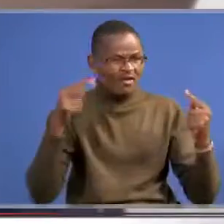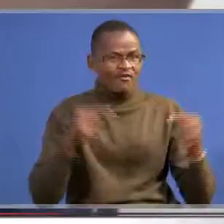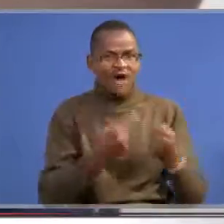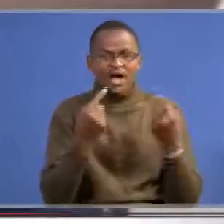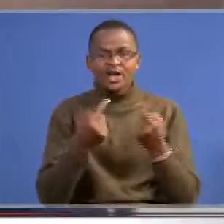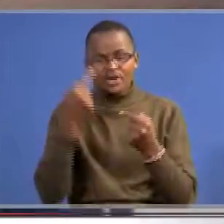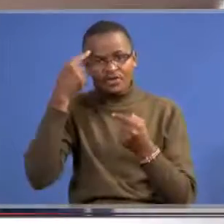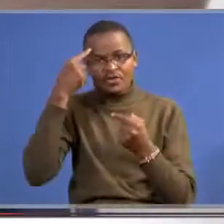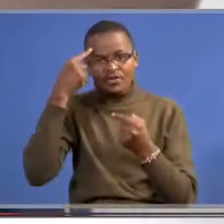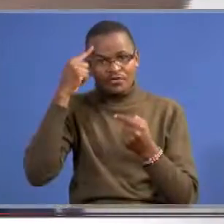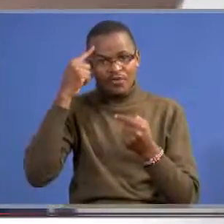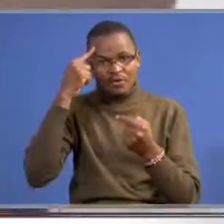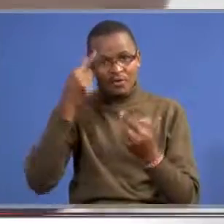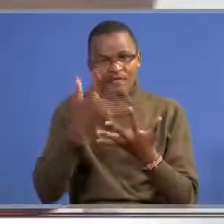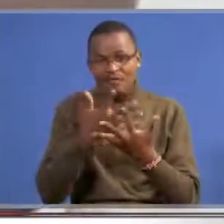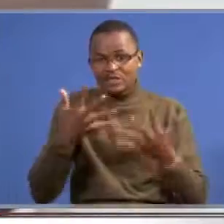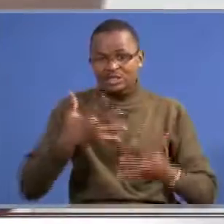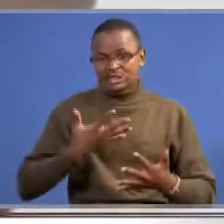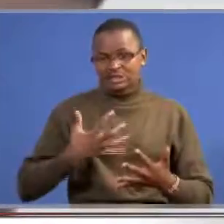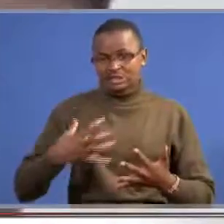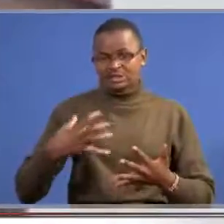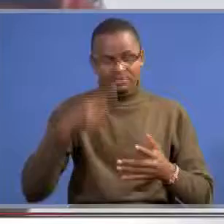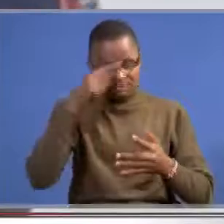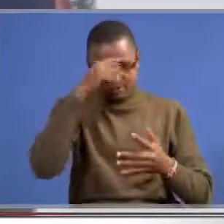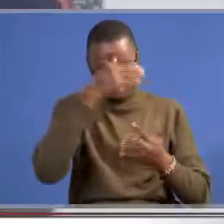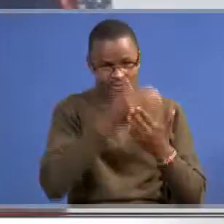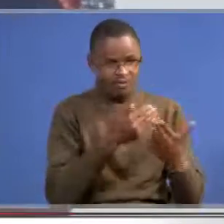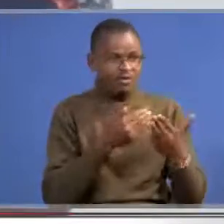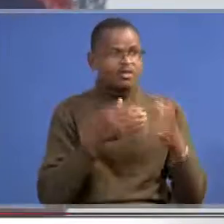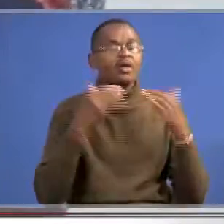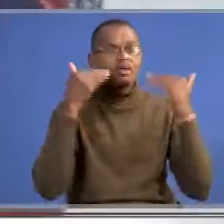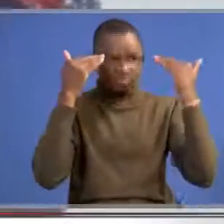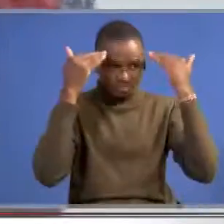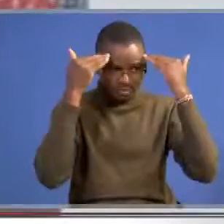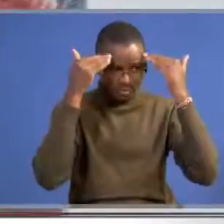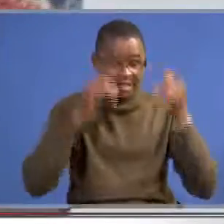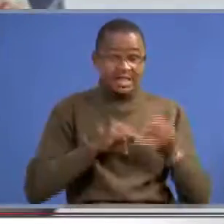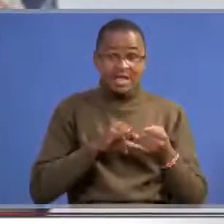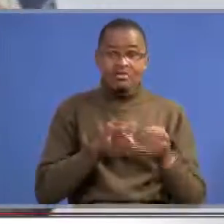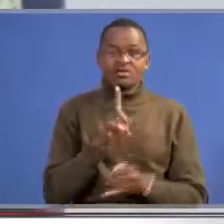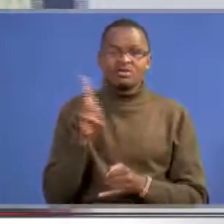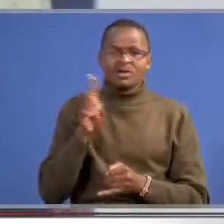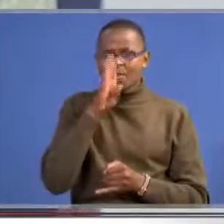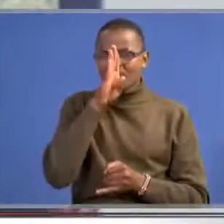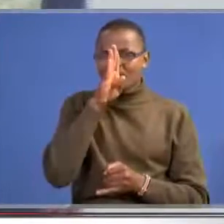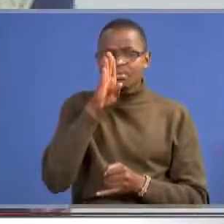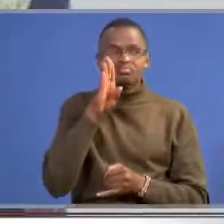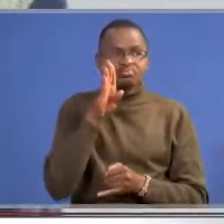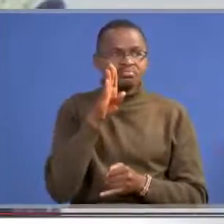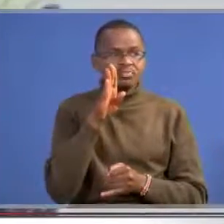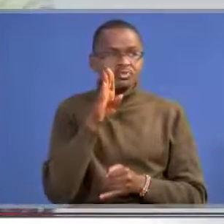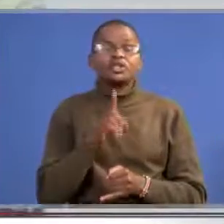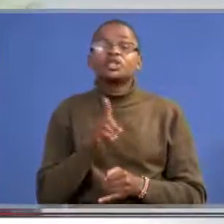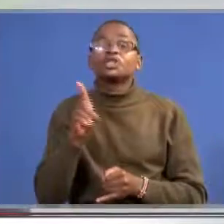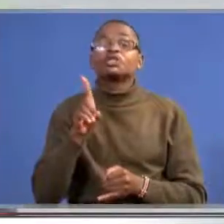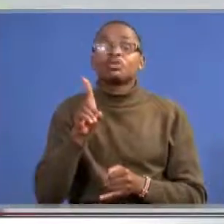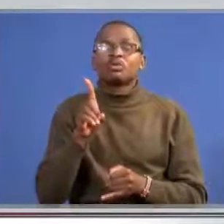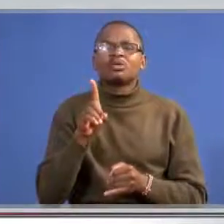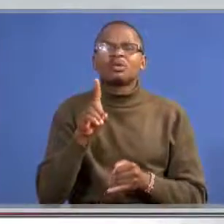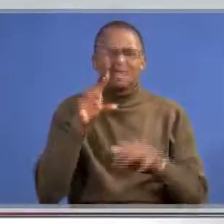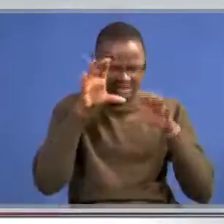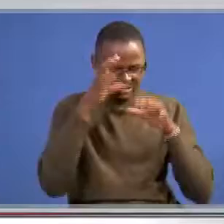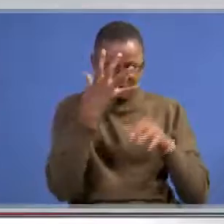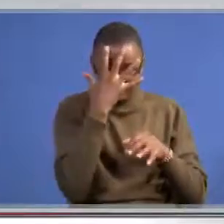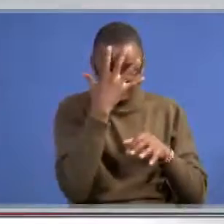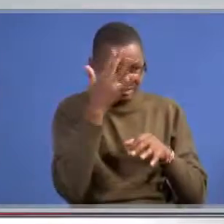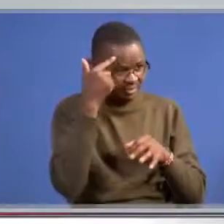property and leading to their cases appearing before courts. The wife felt that being a magistrate, she was being embarrassed by